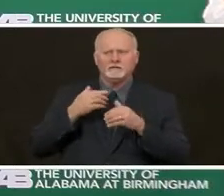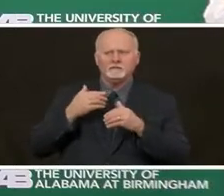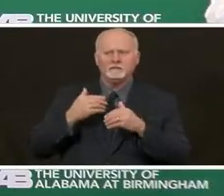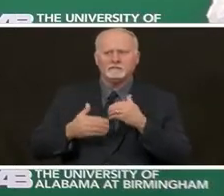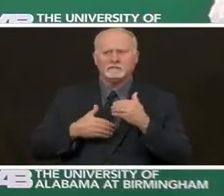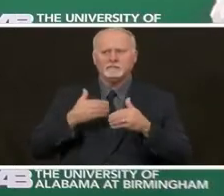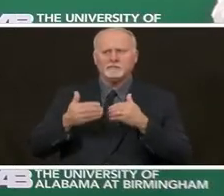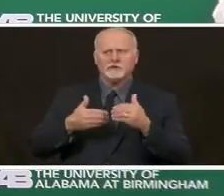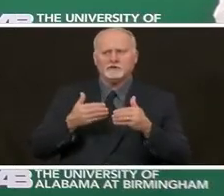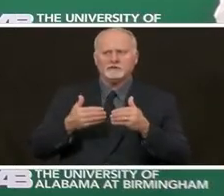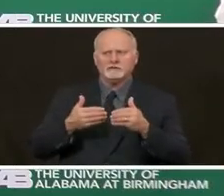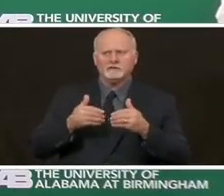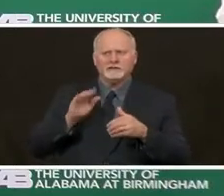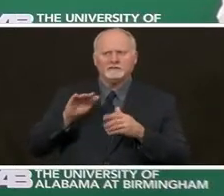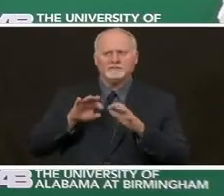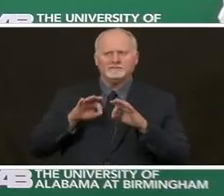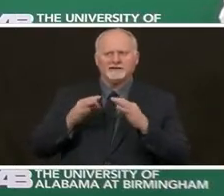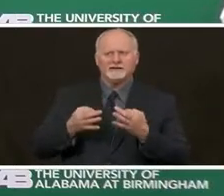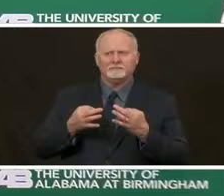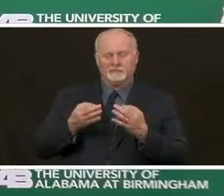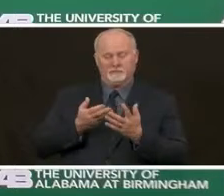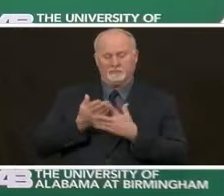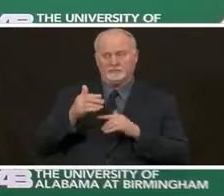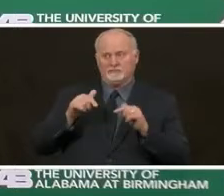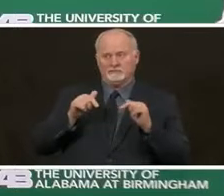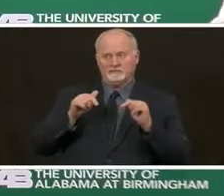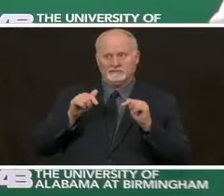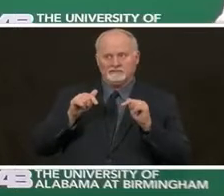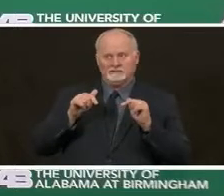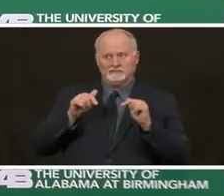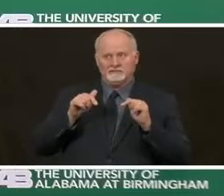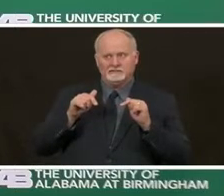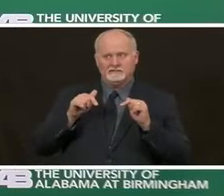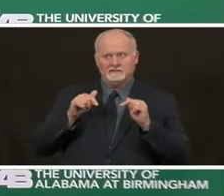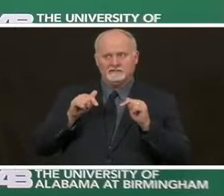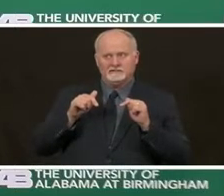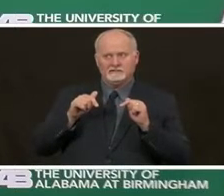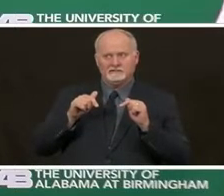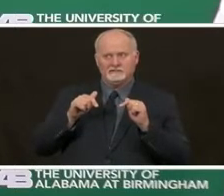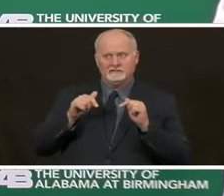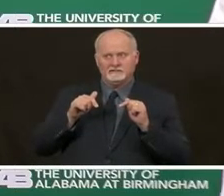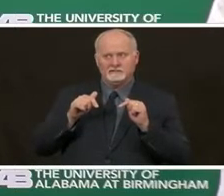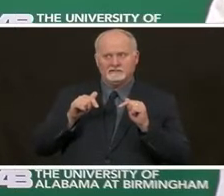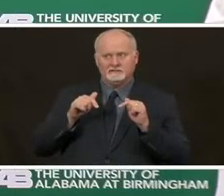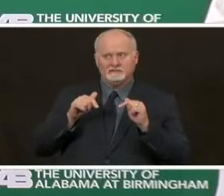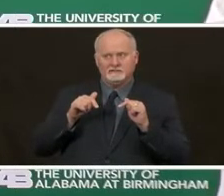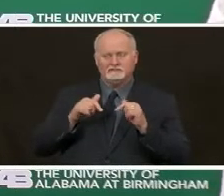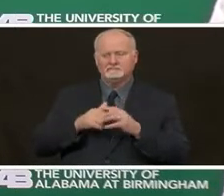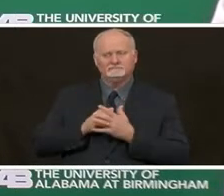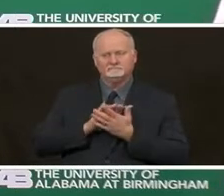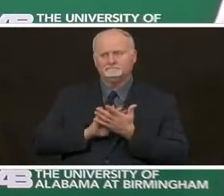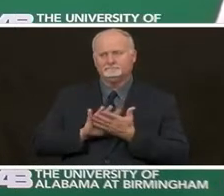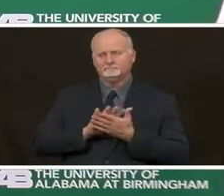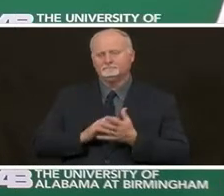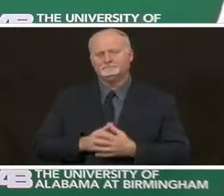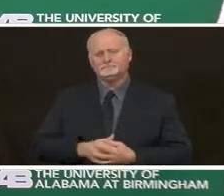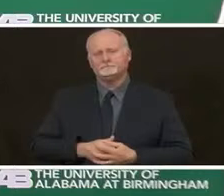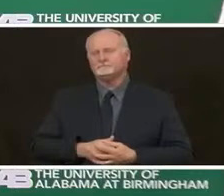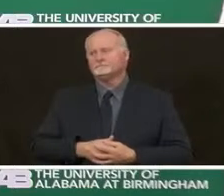decision was like for your family. And through this, how do you and your family want to memorialize Jim?